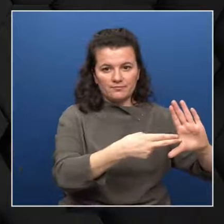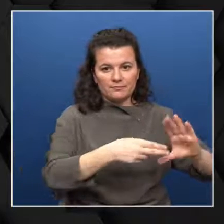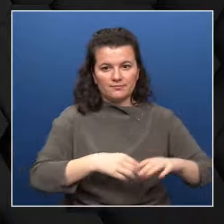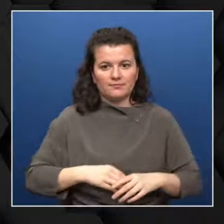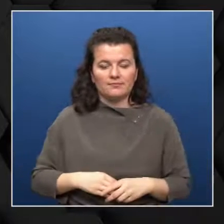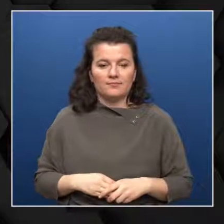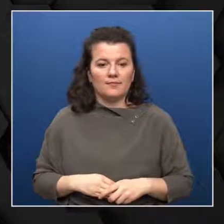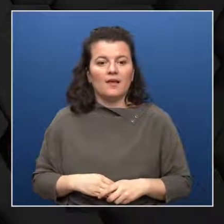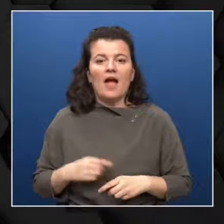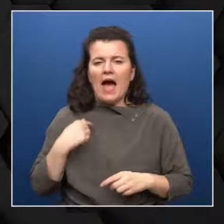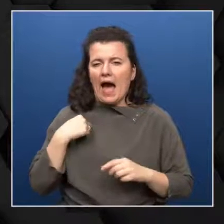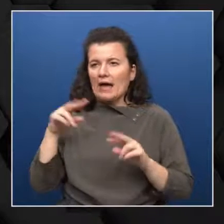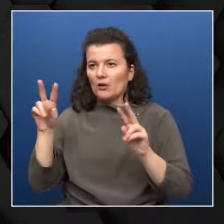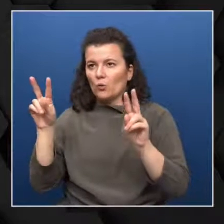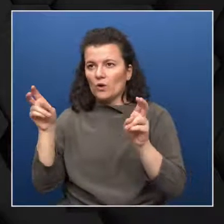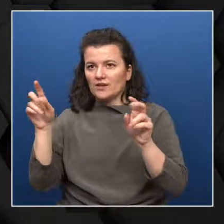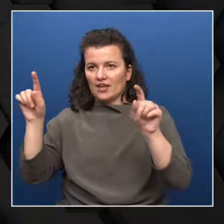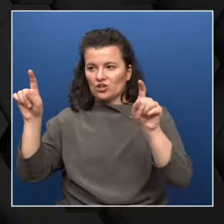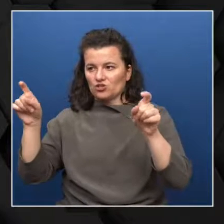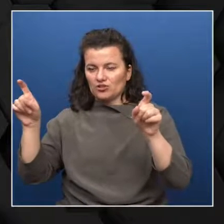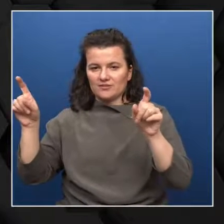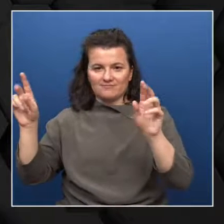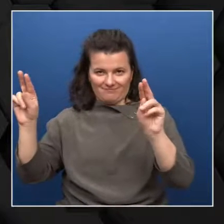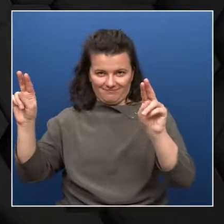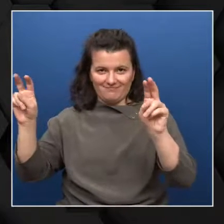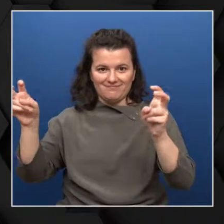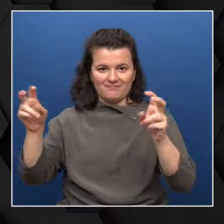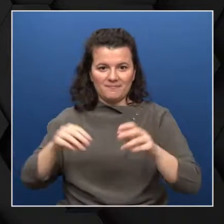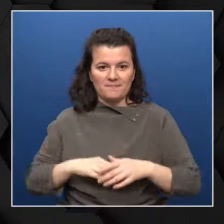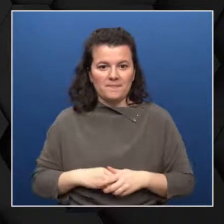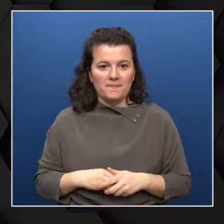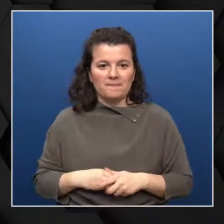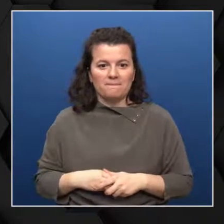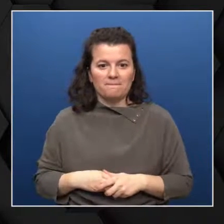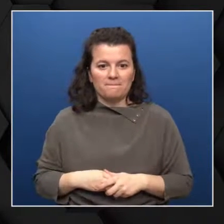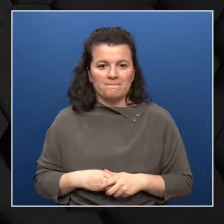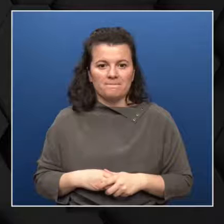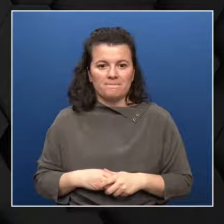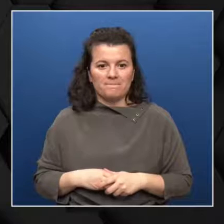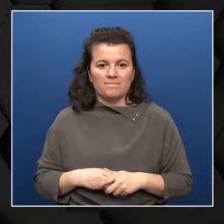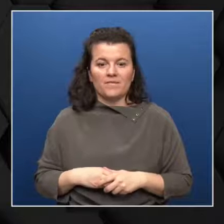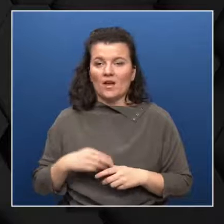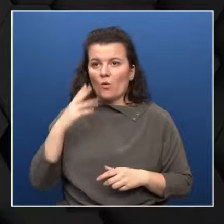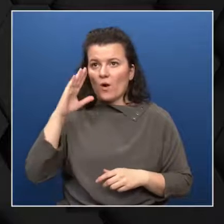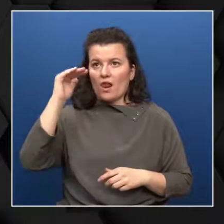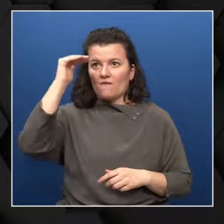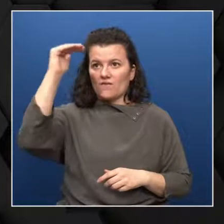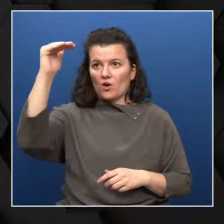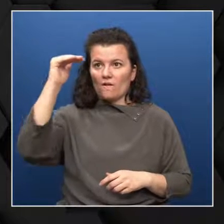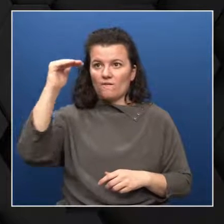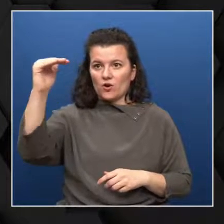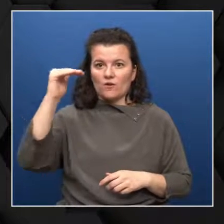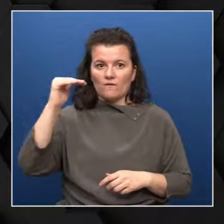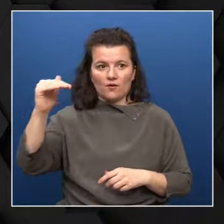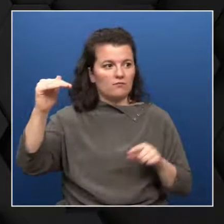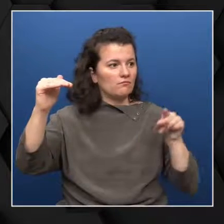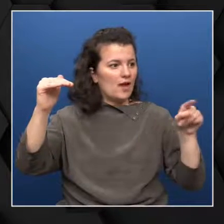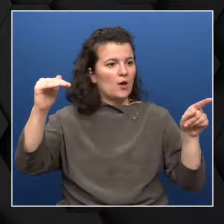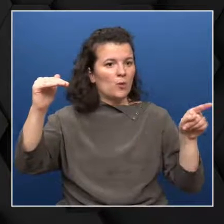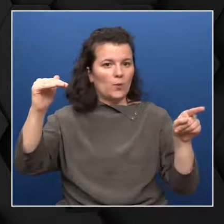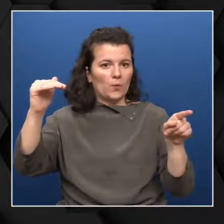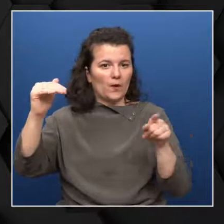there. And it will follow, you can go auto scroll on, it will follow the captions there. Now, what is nifty about this, you